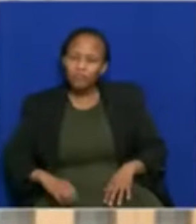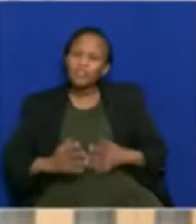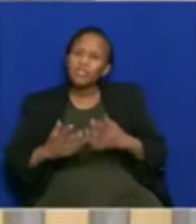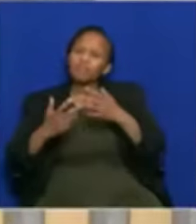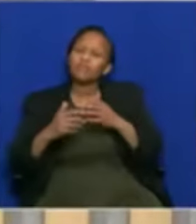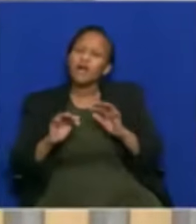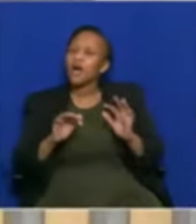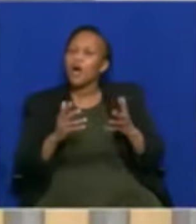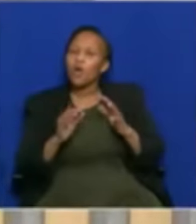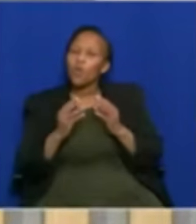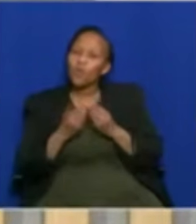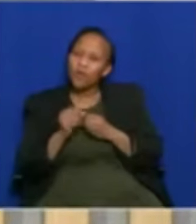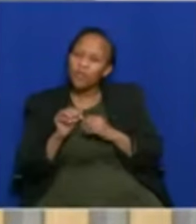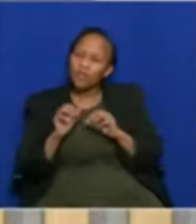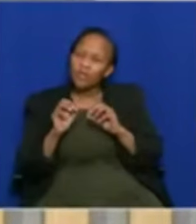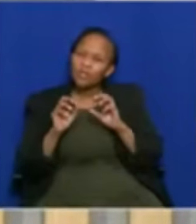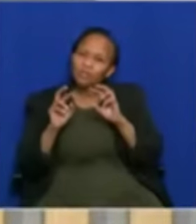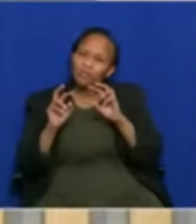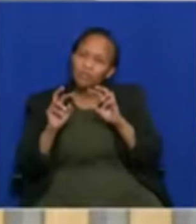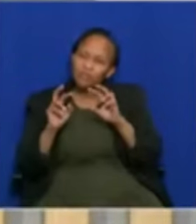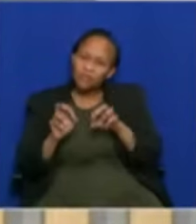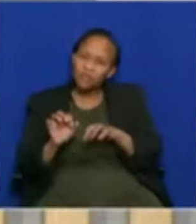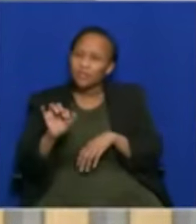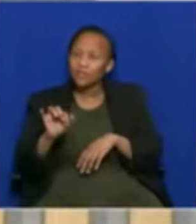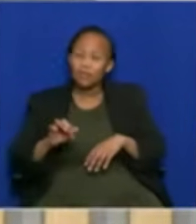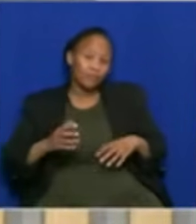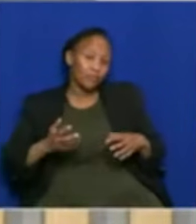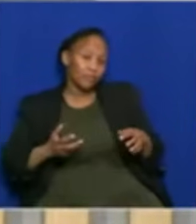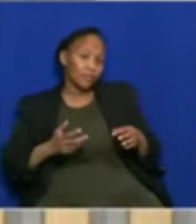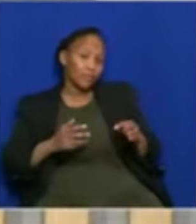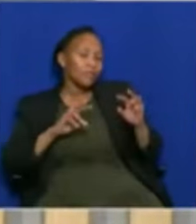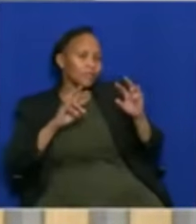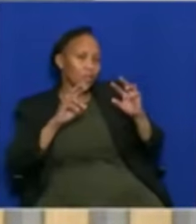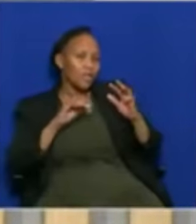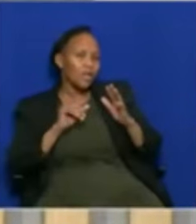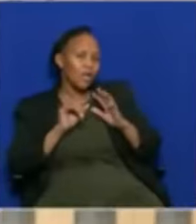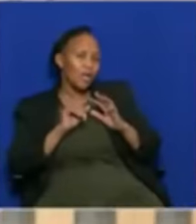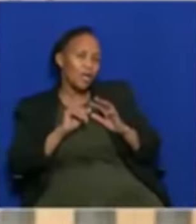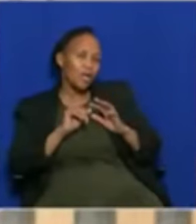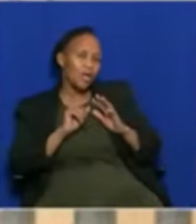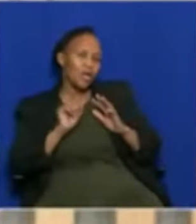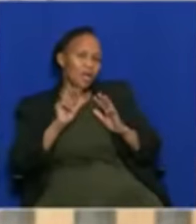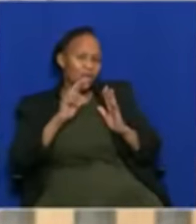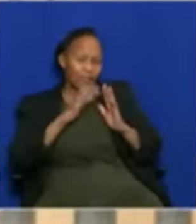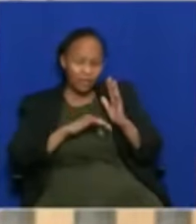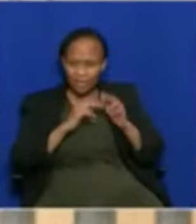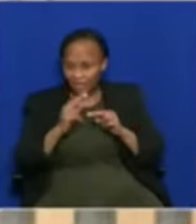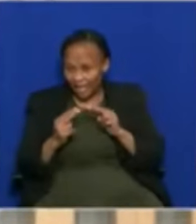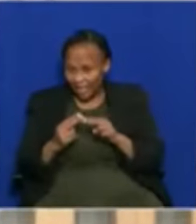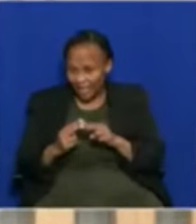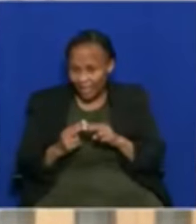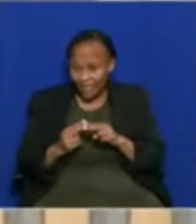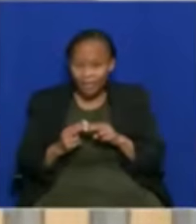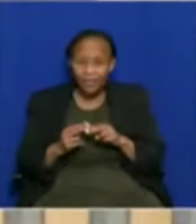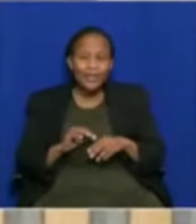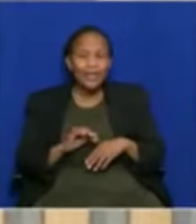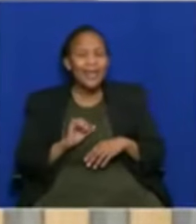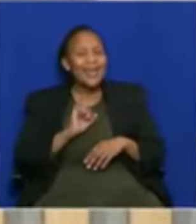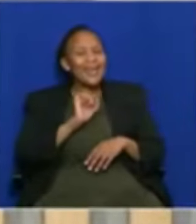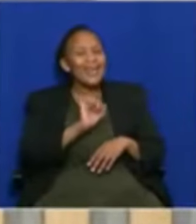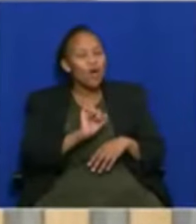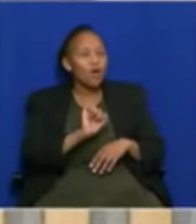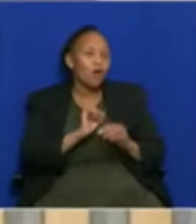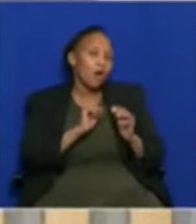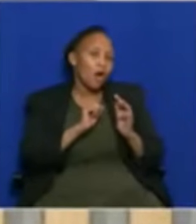his affidavit, which he spoke about during the course of the interview. Say that again, please. It's his affidavit. Yes. That